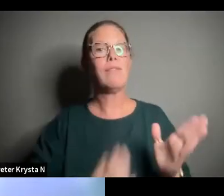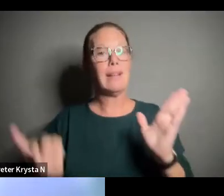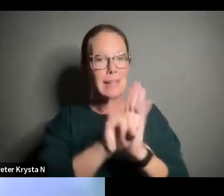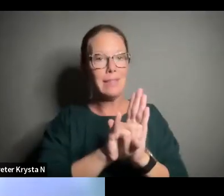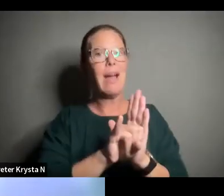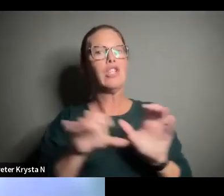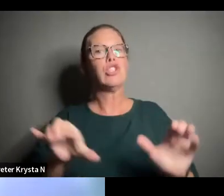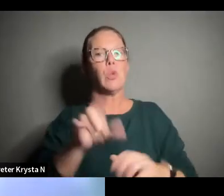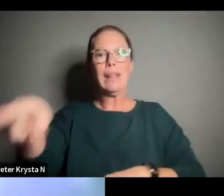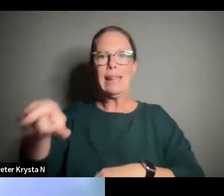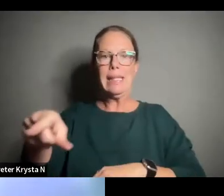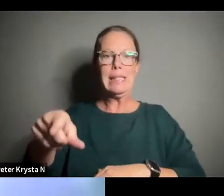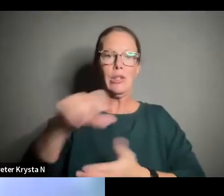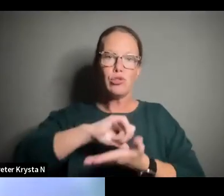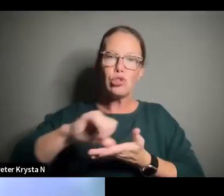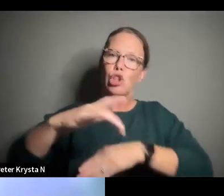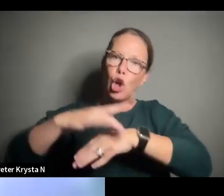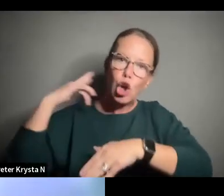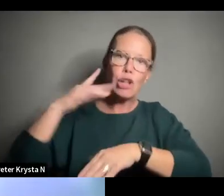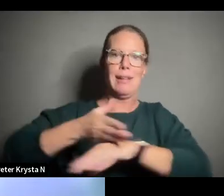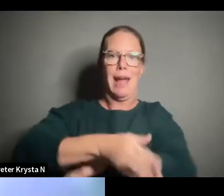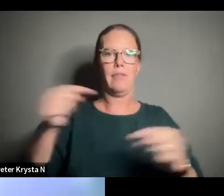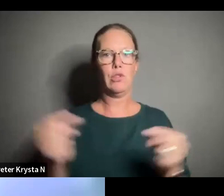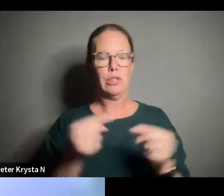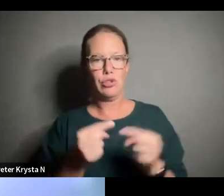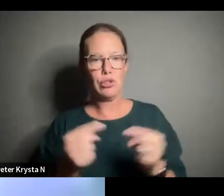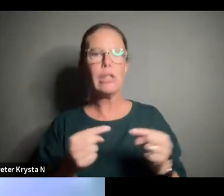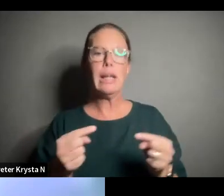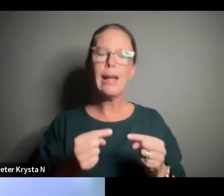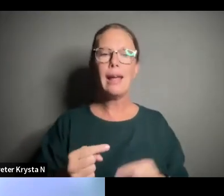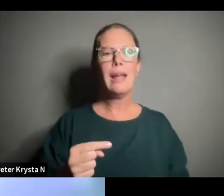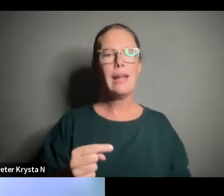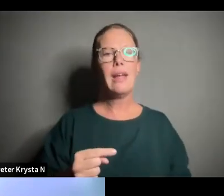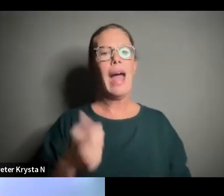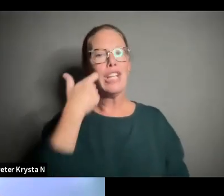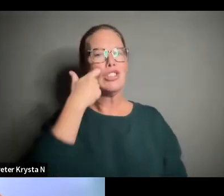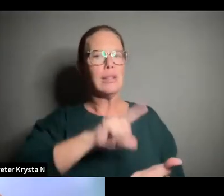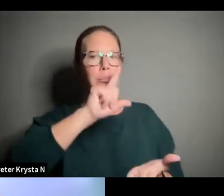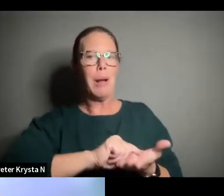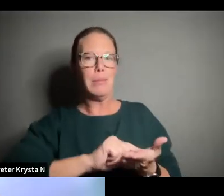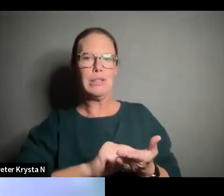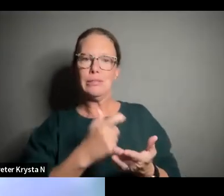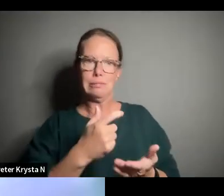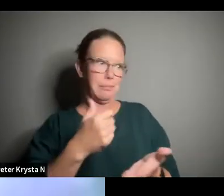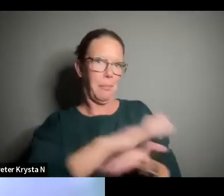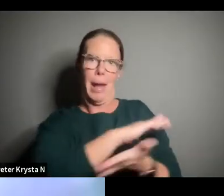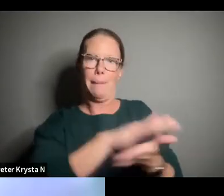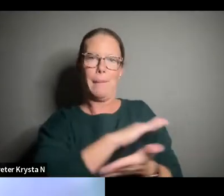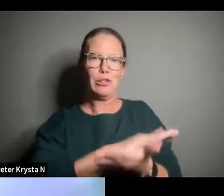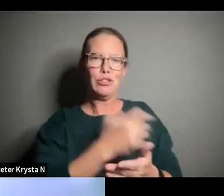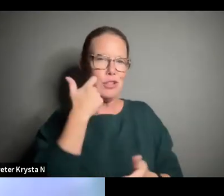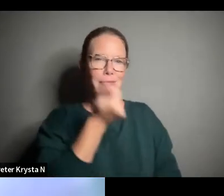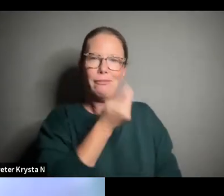very early after injury. I know we had talked previously, and for the audience, I just published a recent paper that just came out several months ago